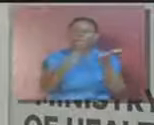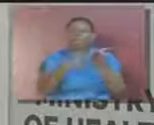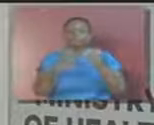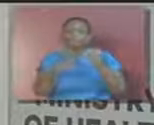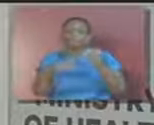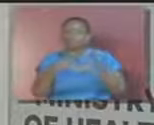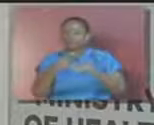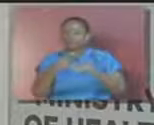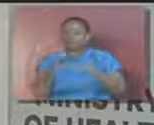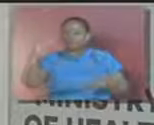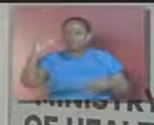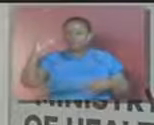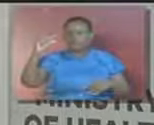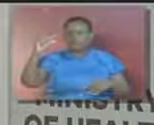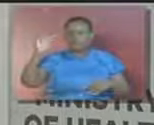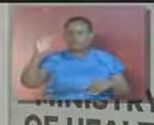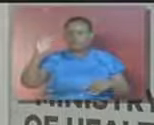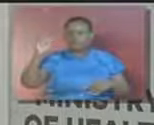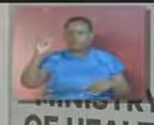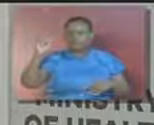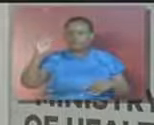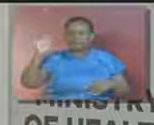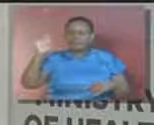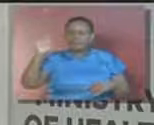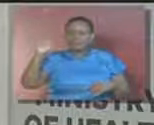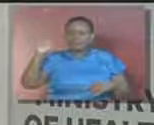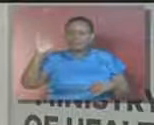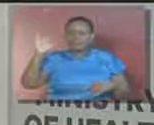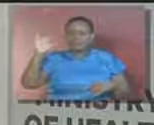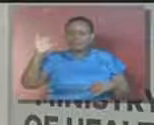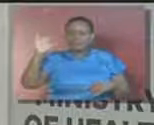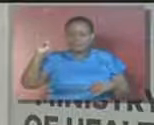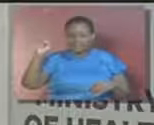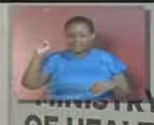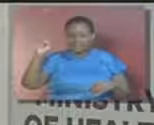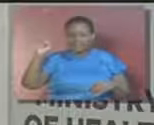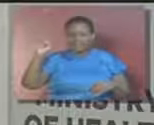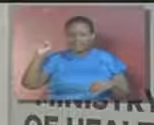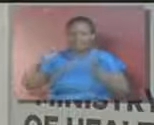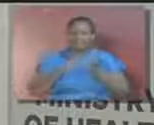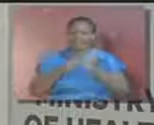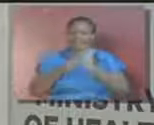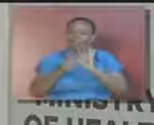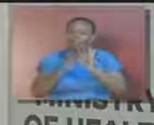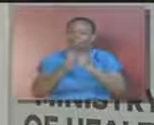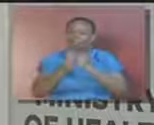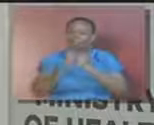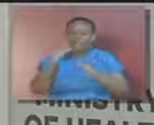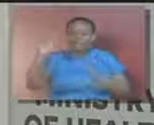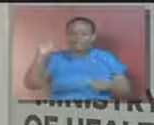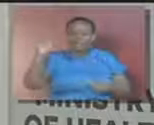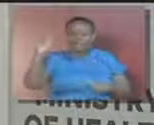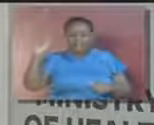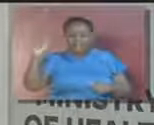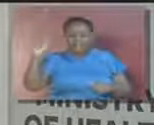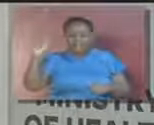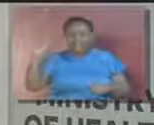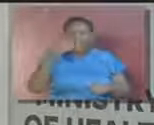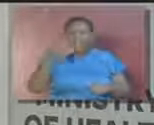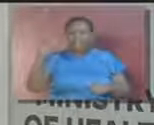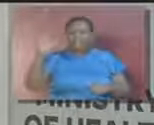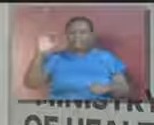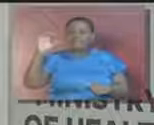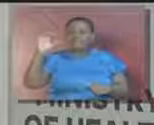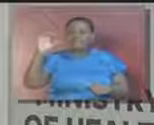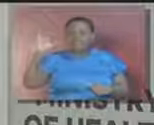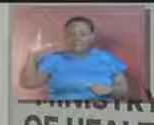press conference. Behind the scenes at the Ministry and the University of the West Indies as well, we are trying to learn, as